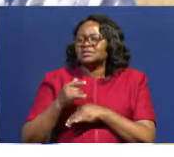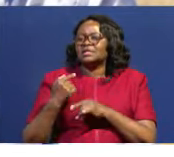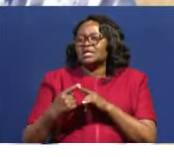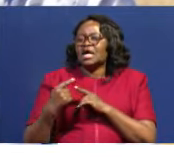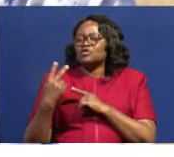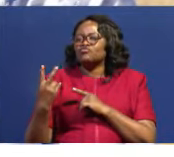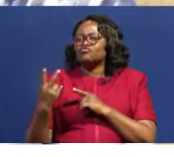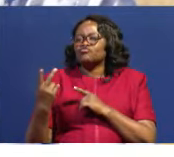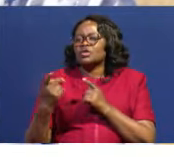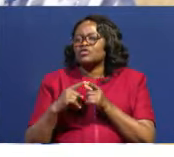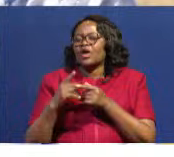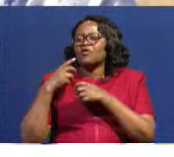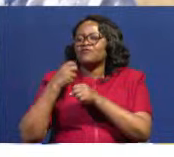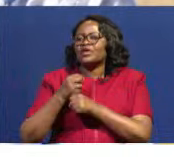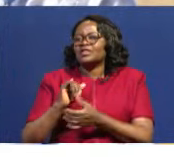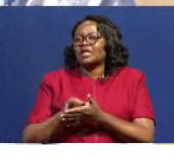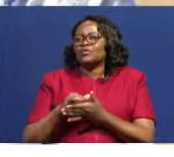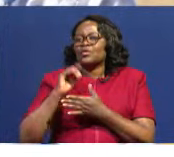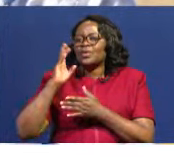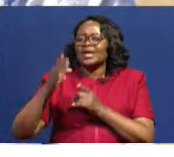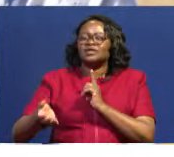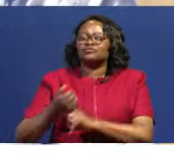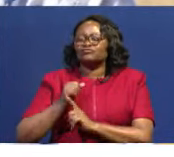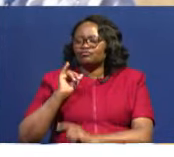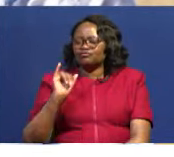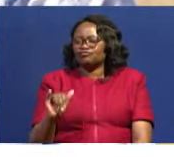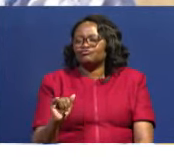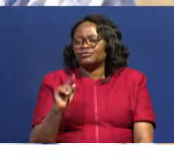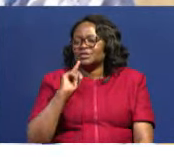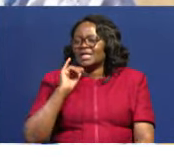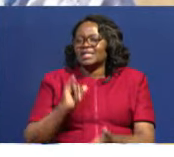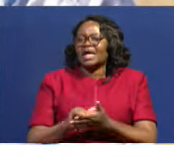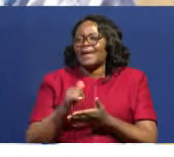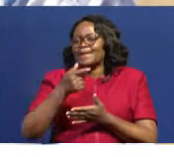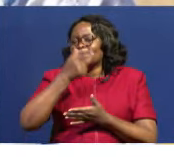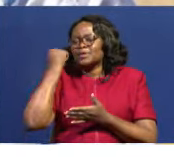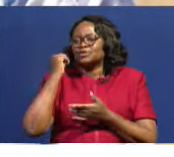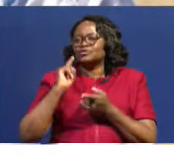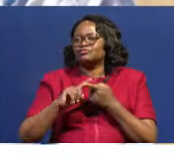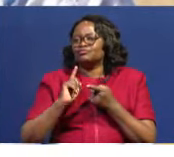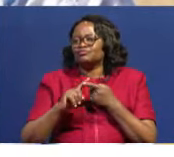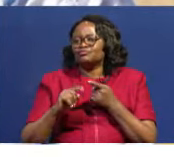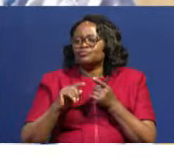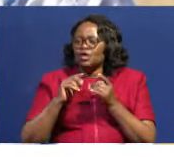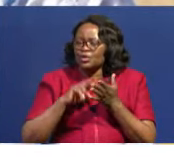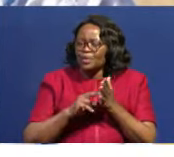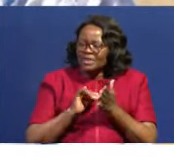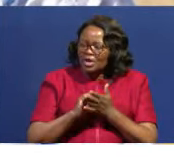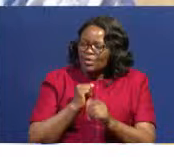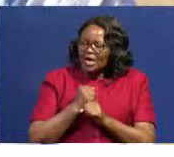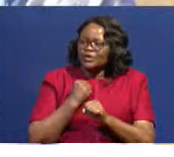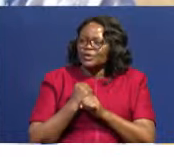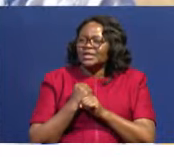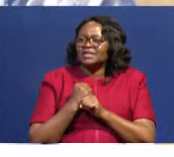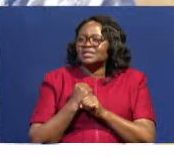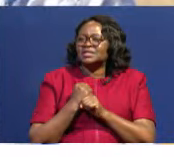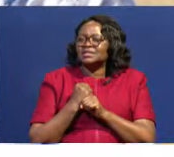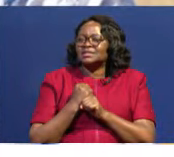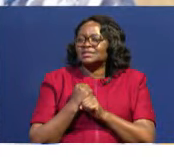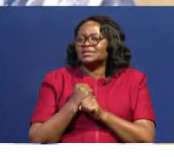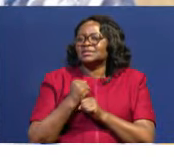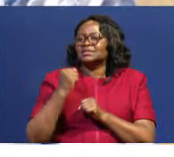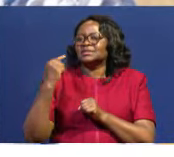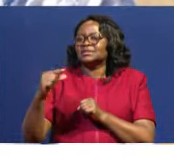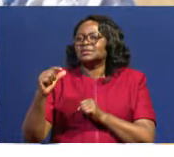3 years, we are confident that we'll be able to actualize that. I say this confidently because one of the projects that we are currently undertaking is the